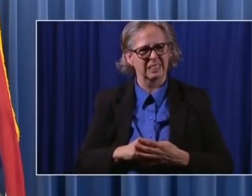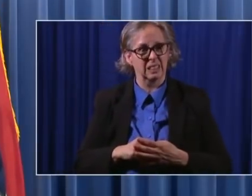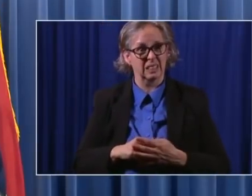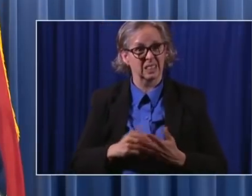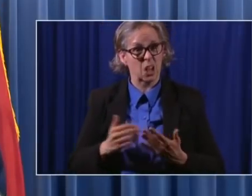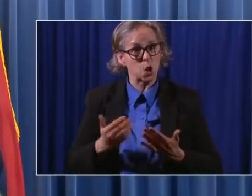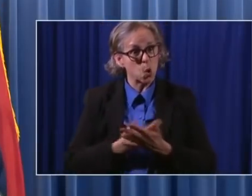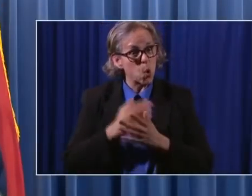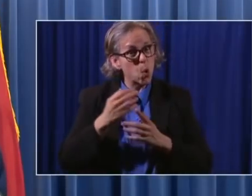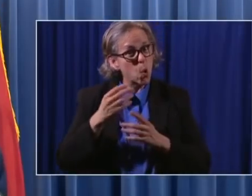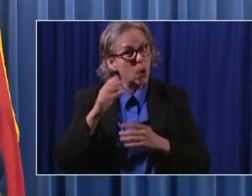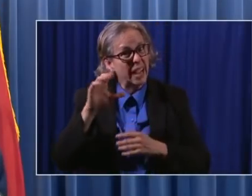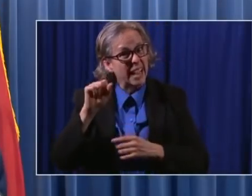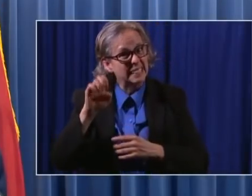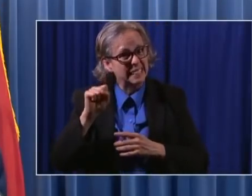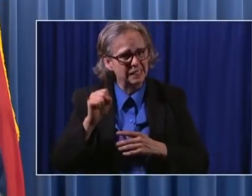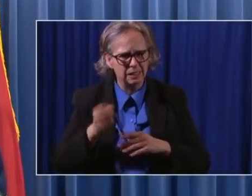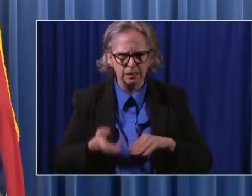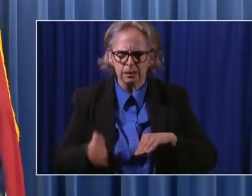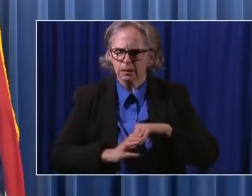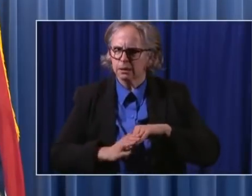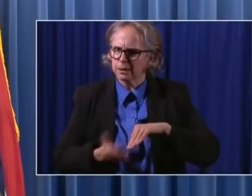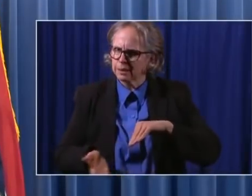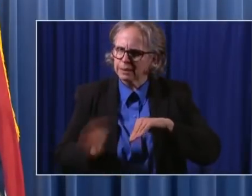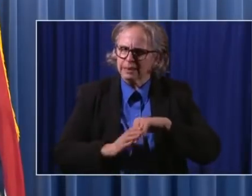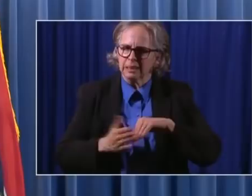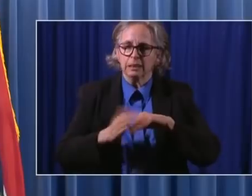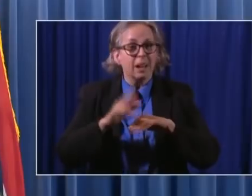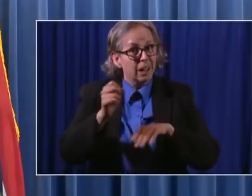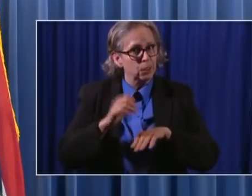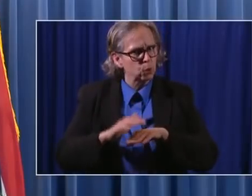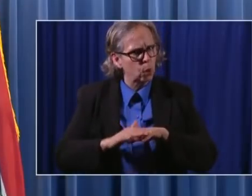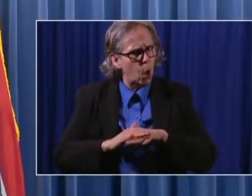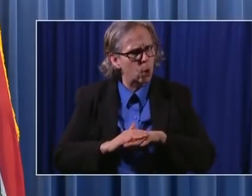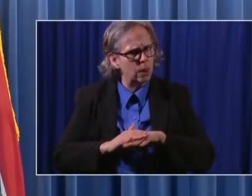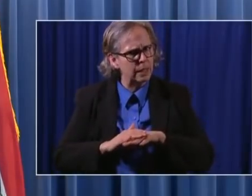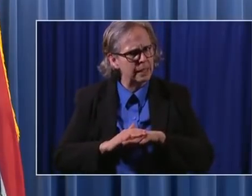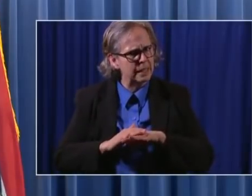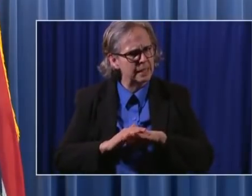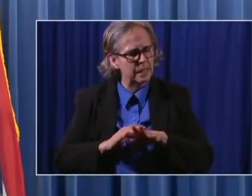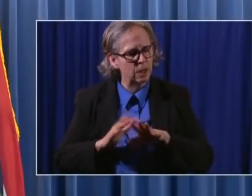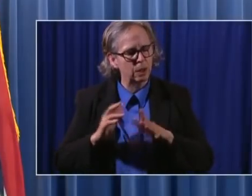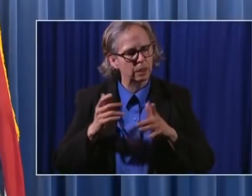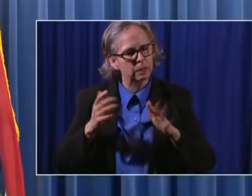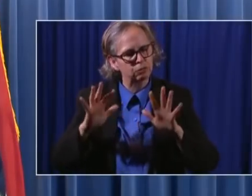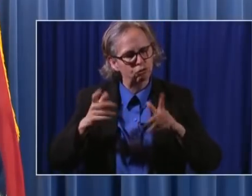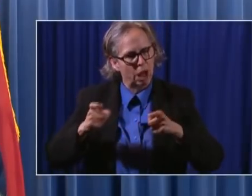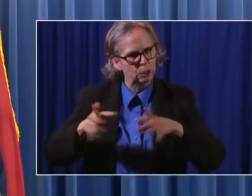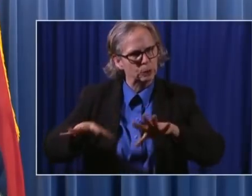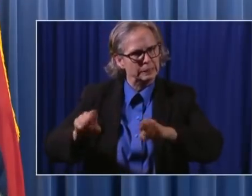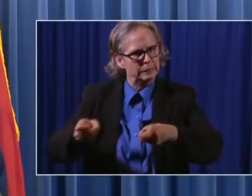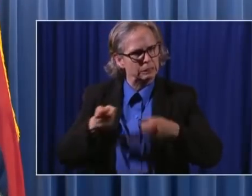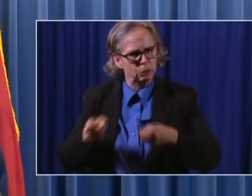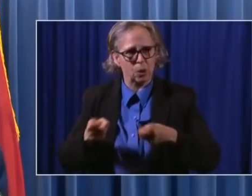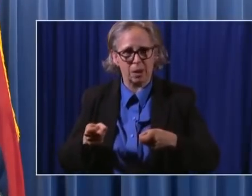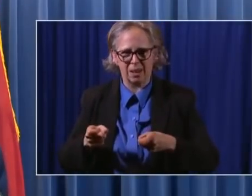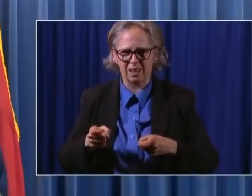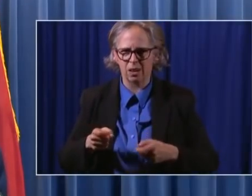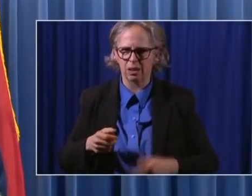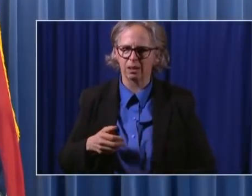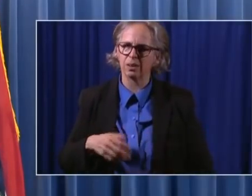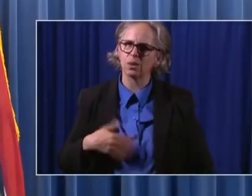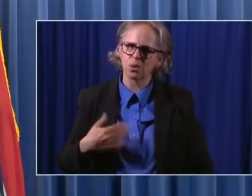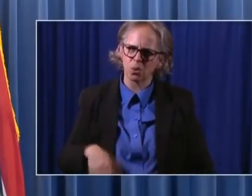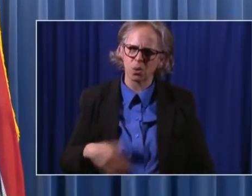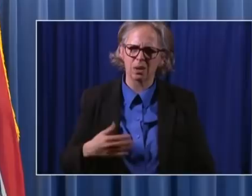at a slightly lower pace than during the previous week. Butler County residents are continuing to seek medical care for COVID symptoms in